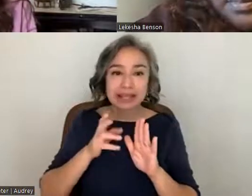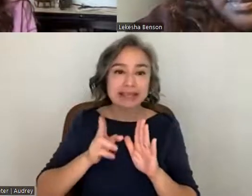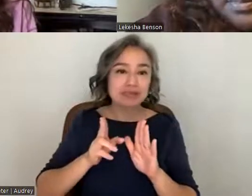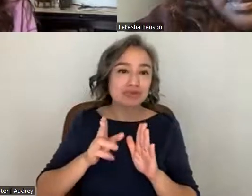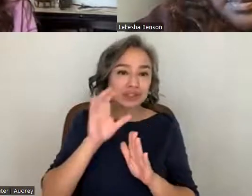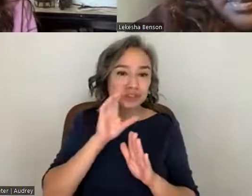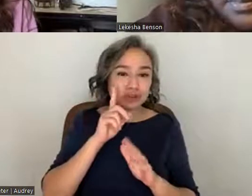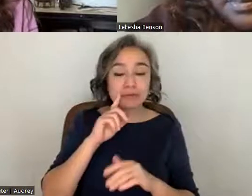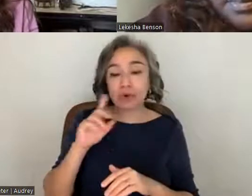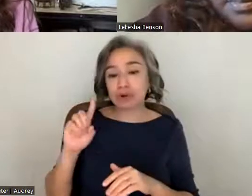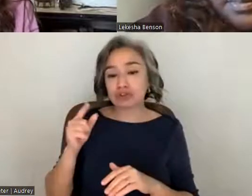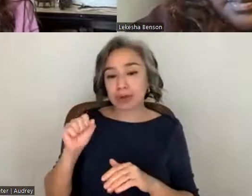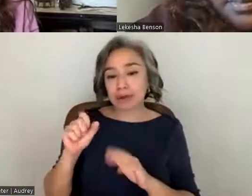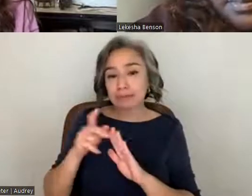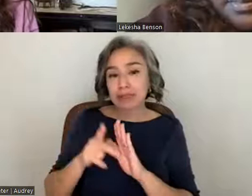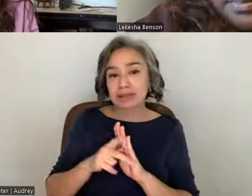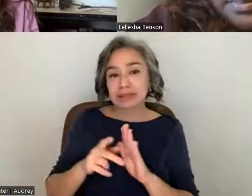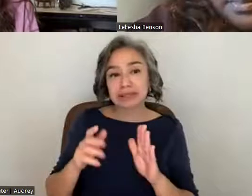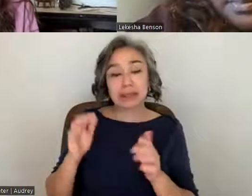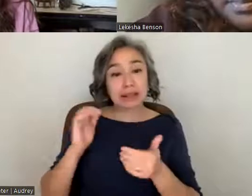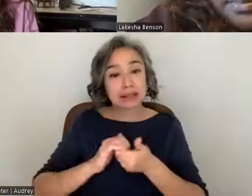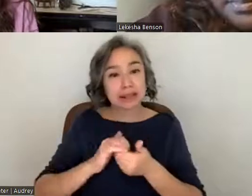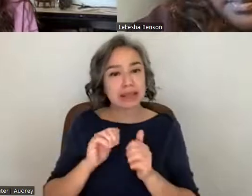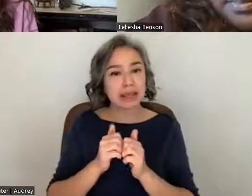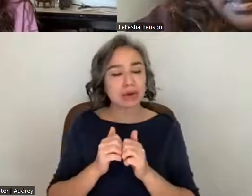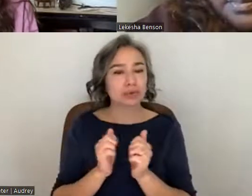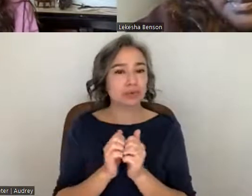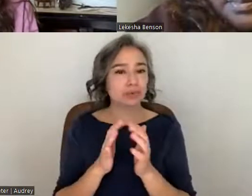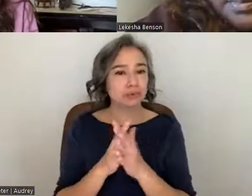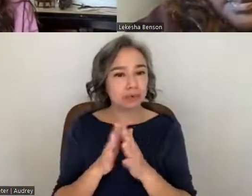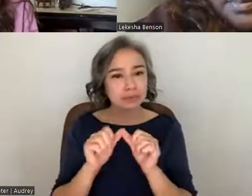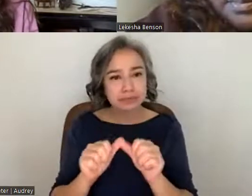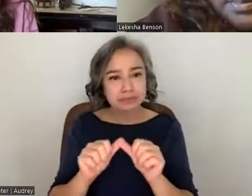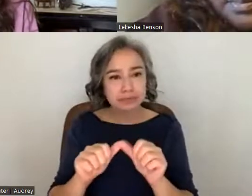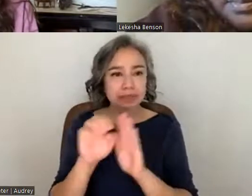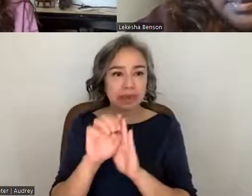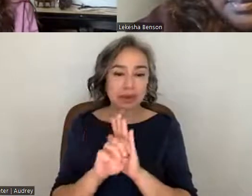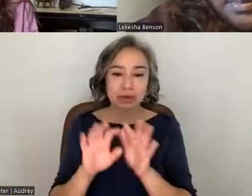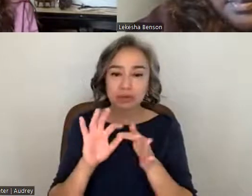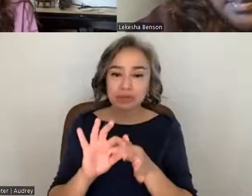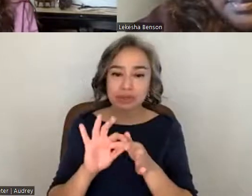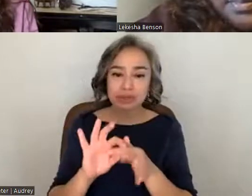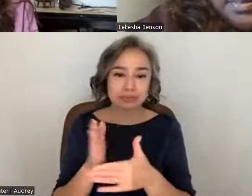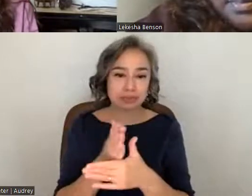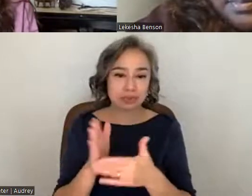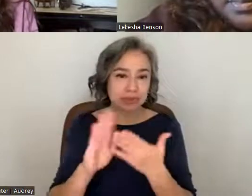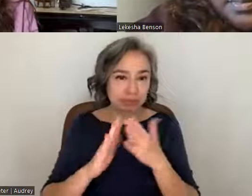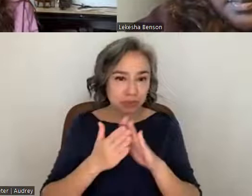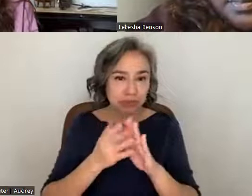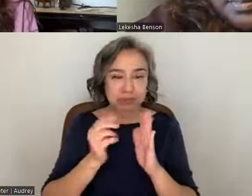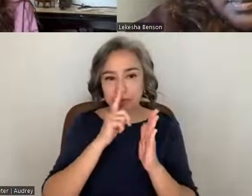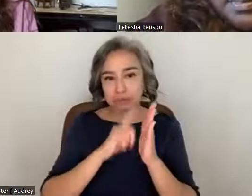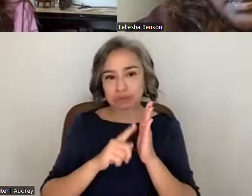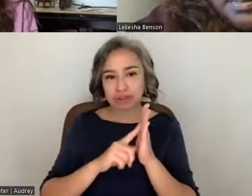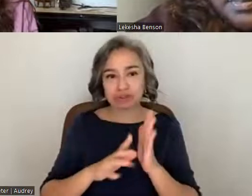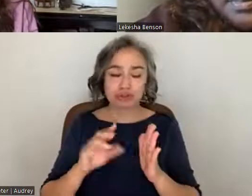Policy Alliance on how to actually form sustainable and ethical relationships between communities and researchers. And thank you again.